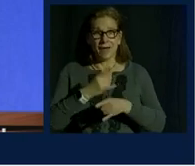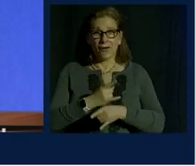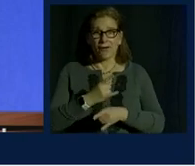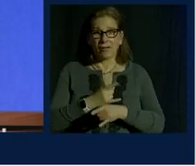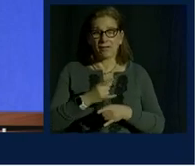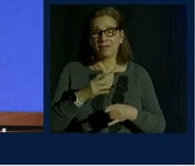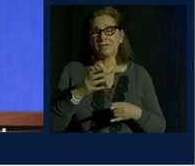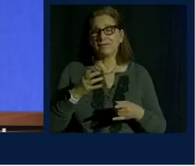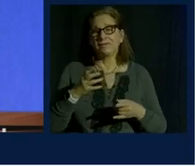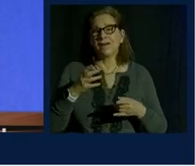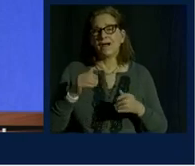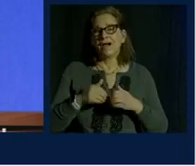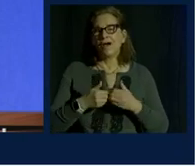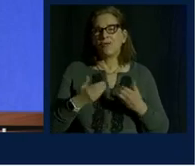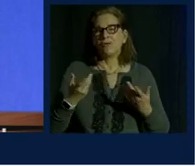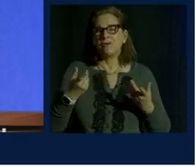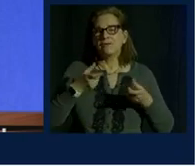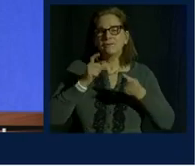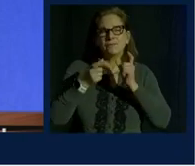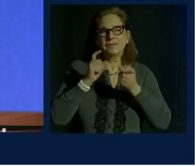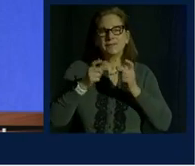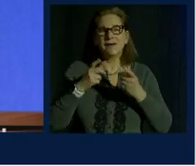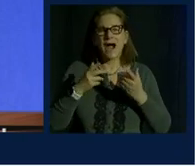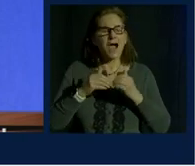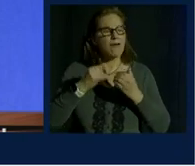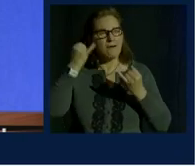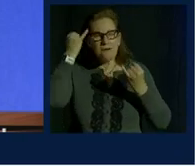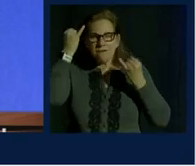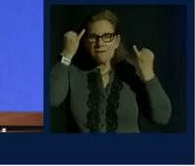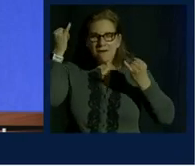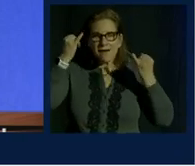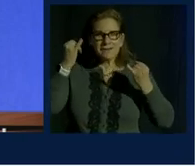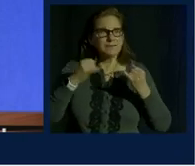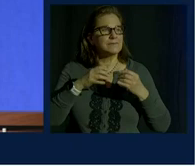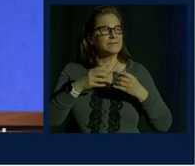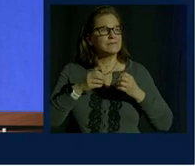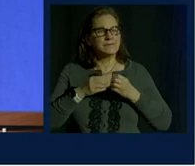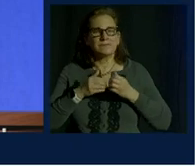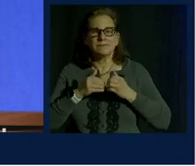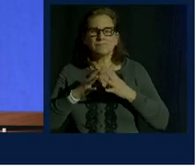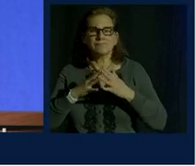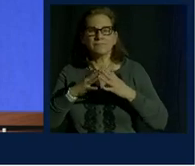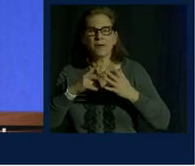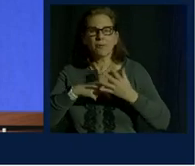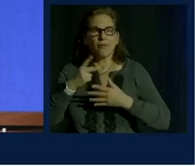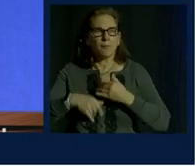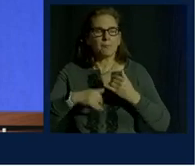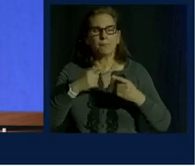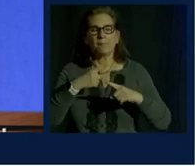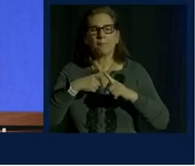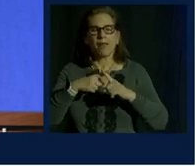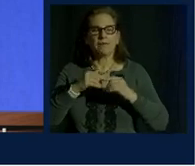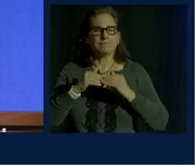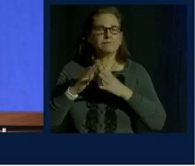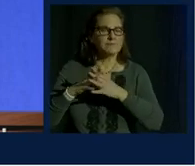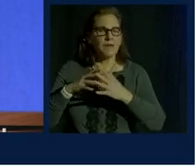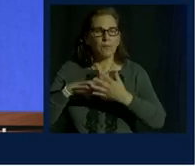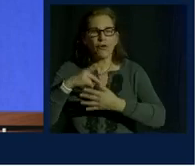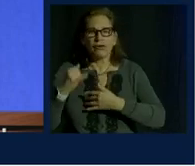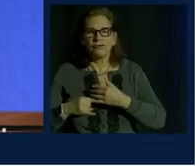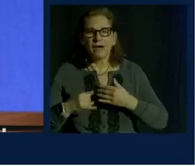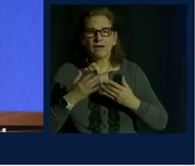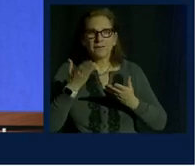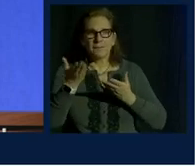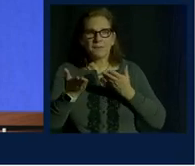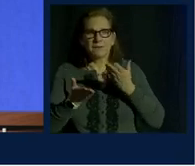about a number of the innovative programs and projects in this bill that's currently before